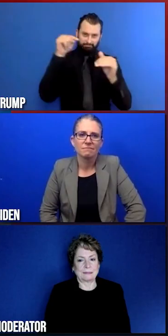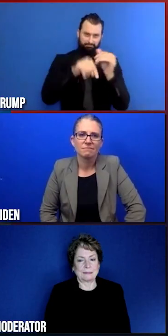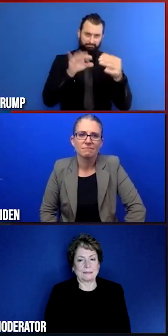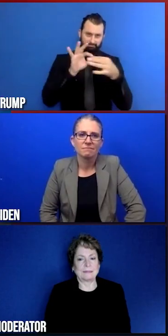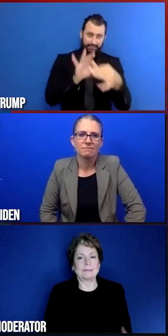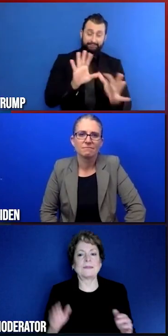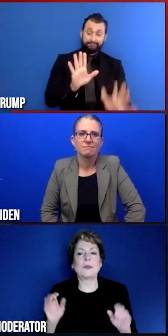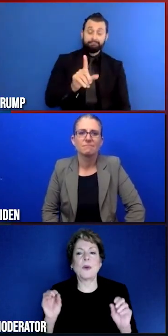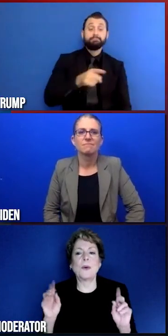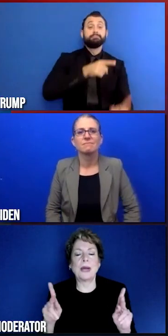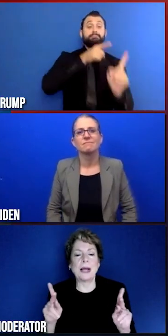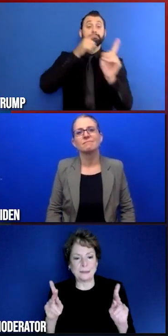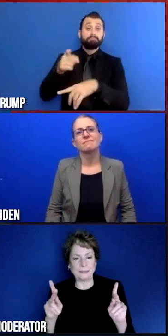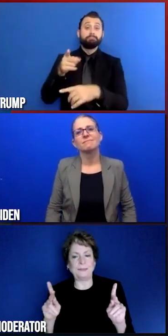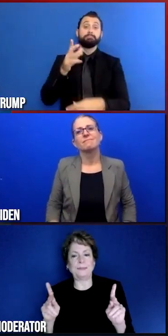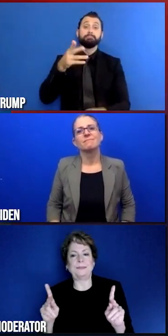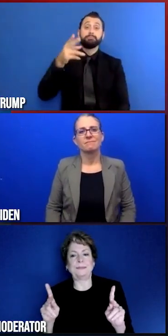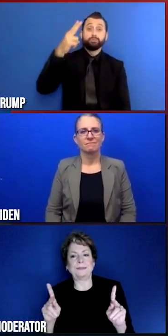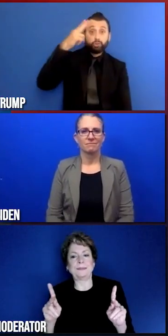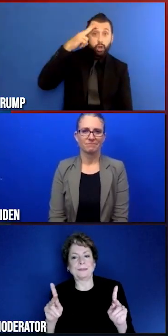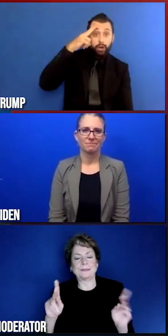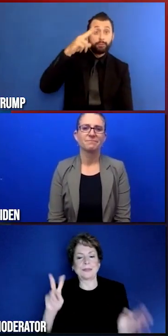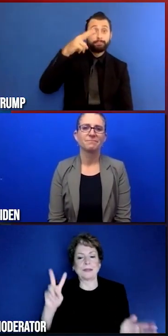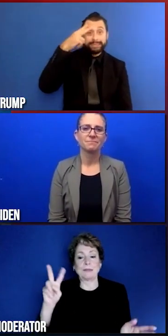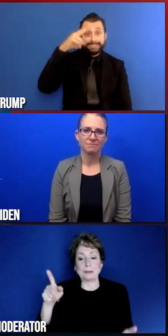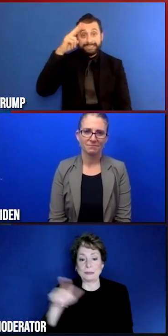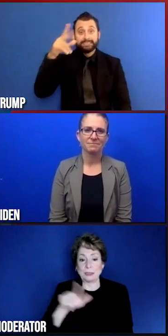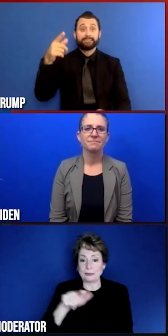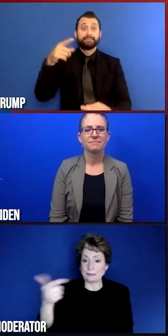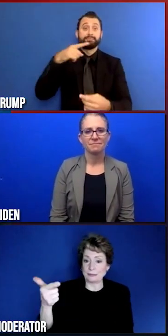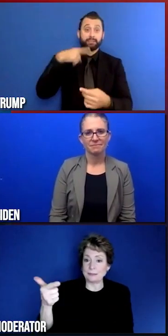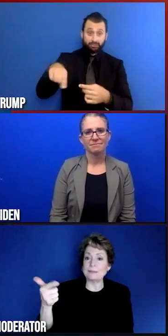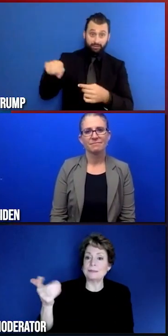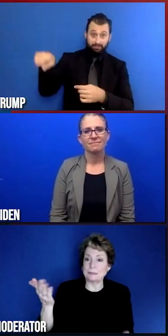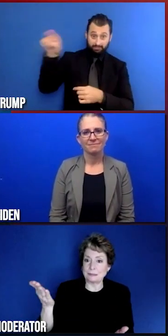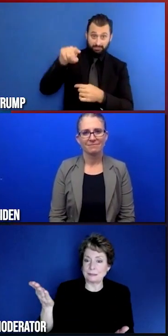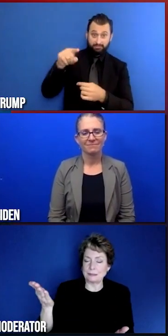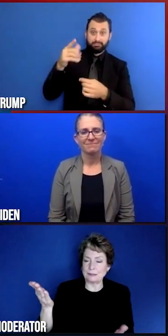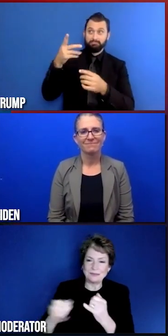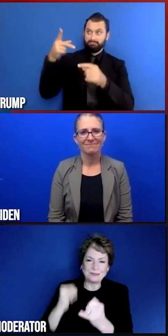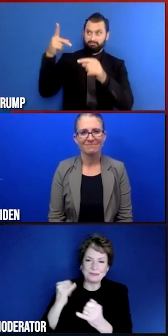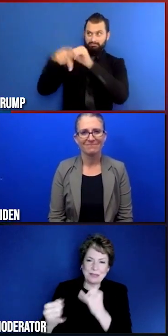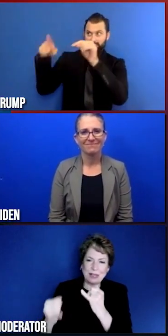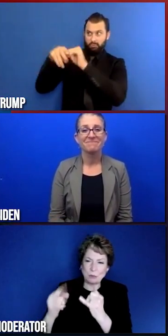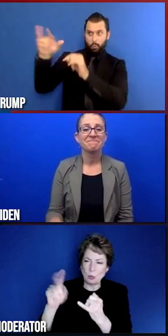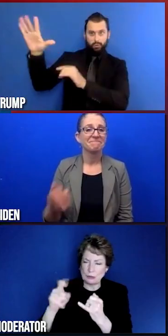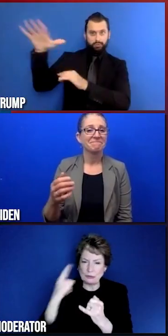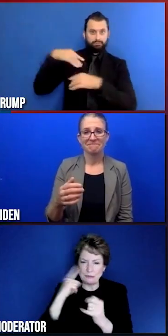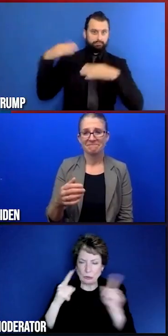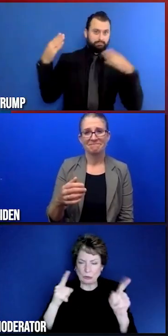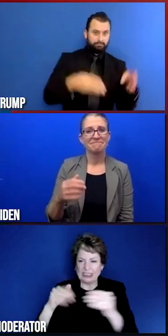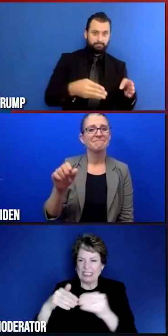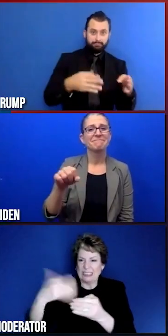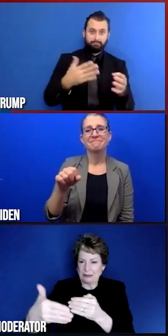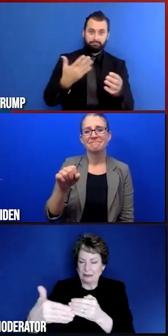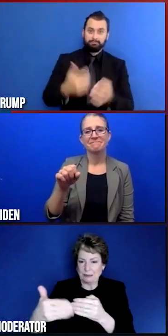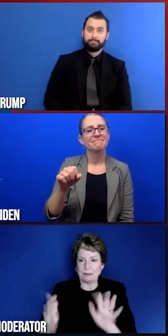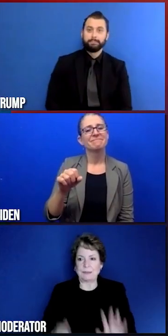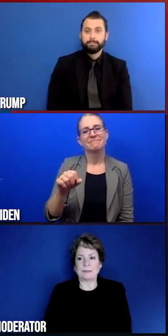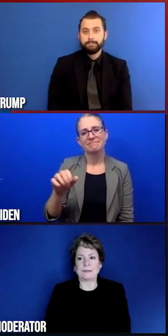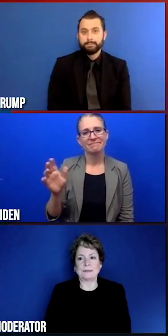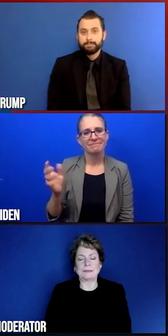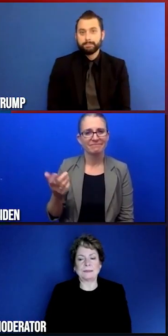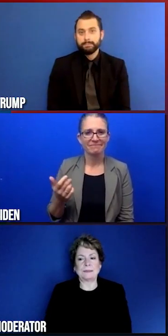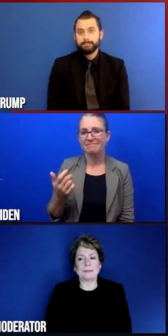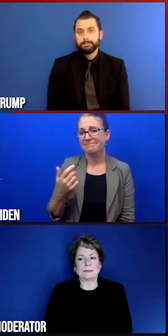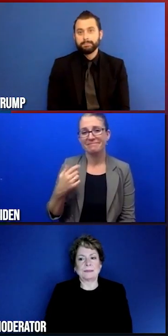President Biden, your response, and then we're going to have a final question for both of you. My response is that those people live on what they call fence lines. He doesn't understand